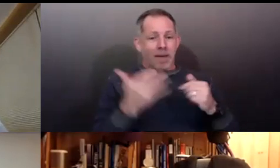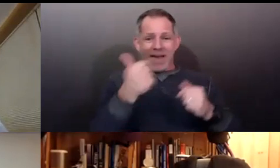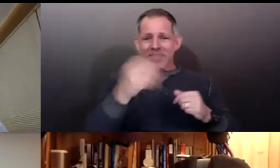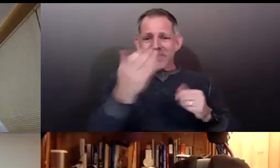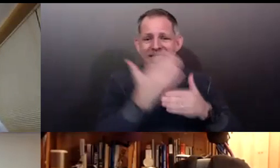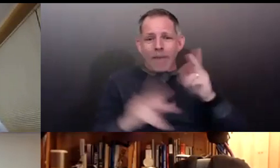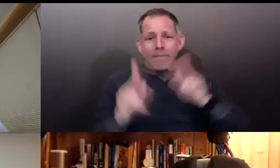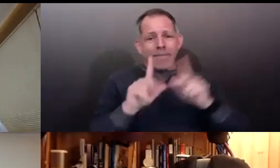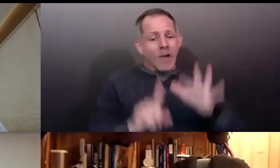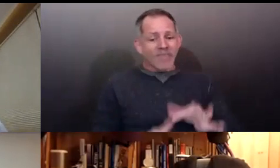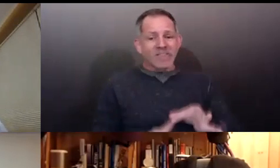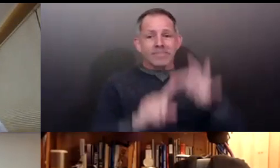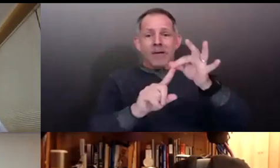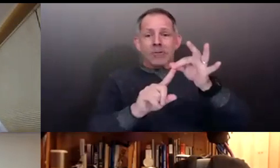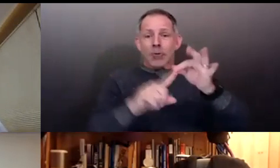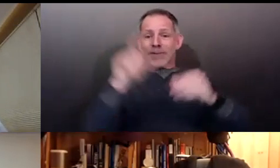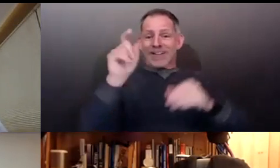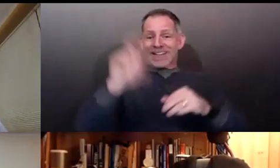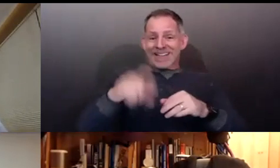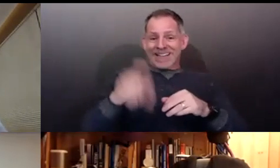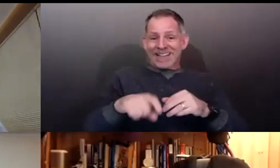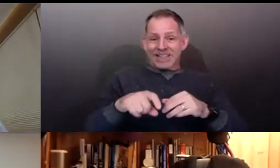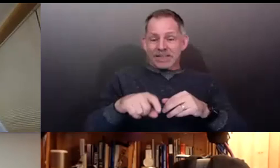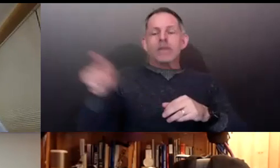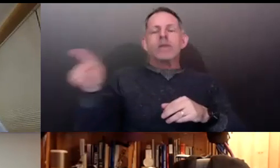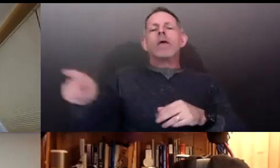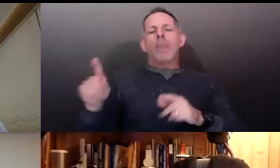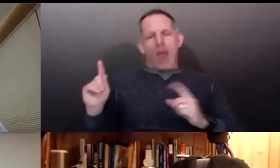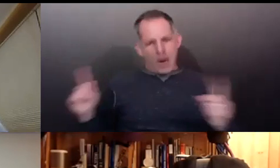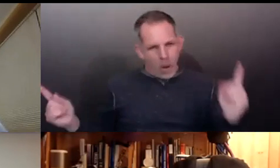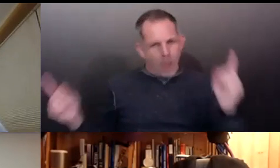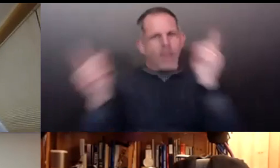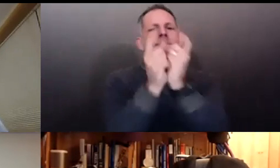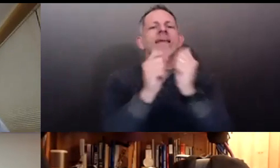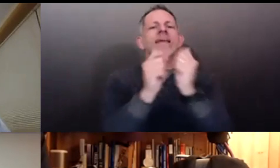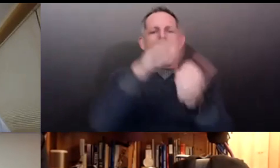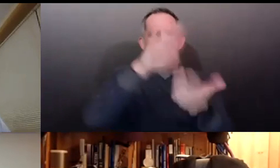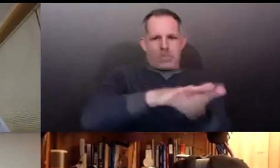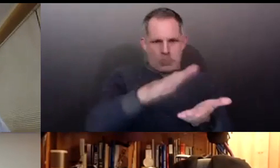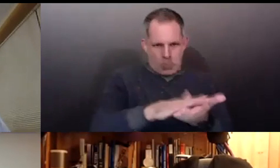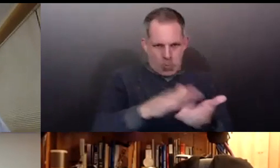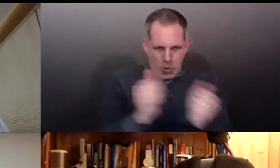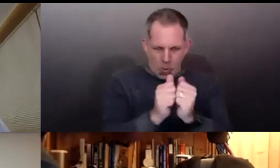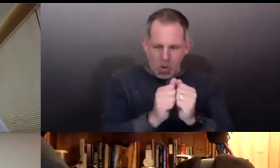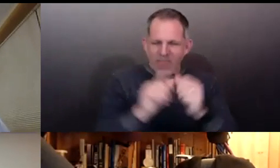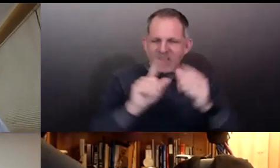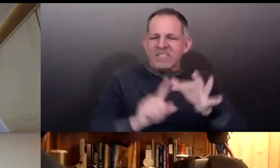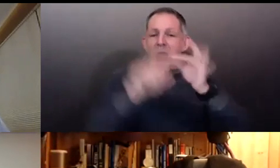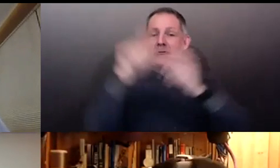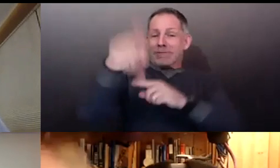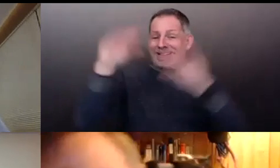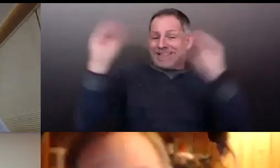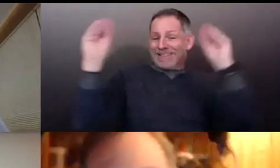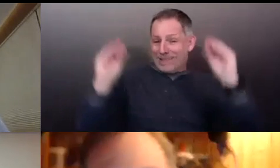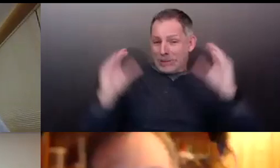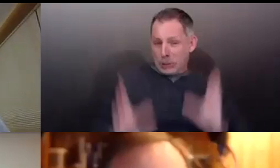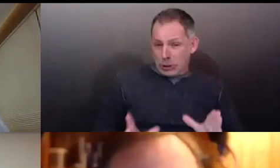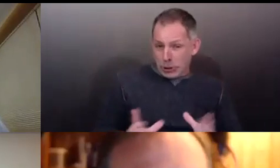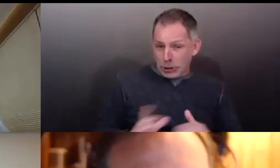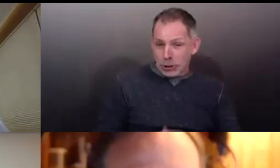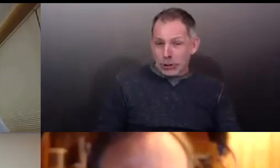of your child's teacher or school to see if you can get on-site services to